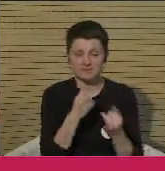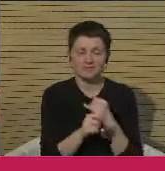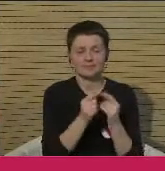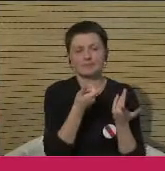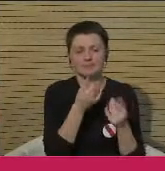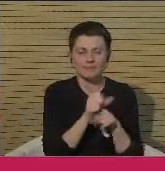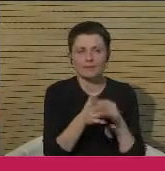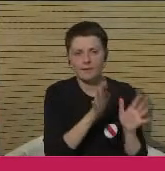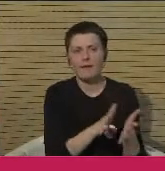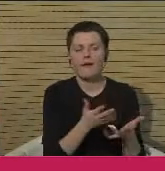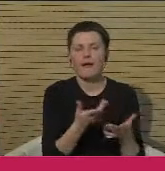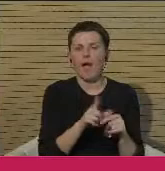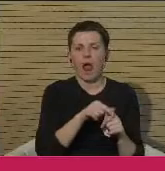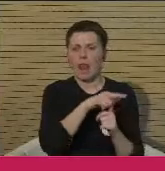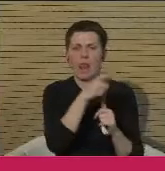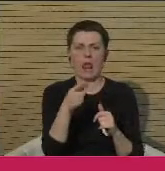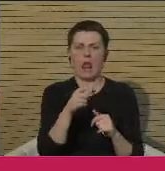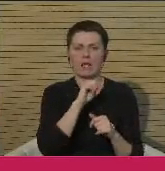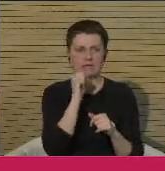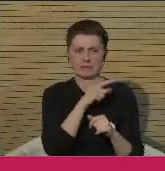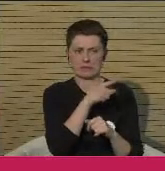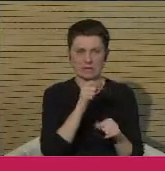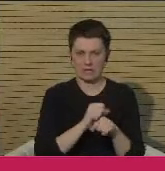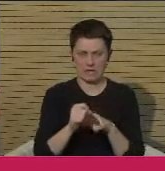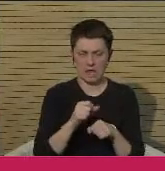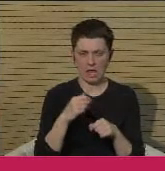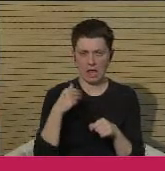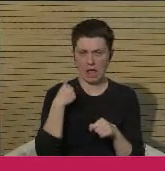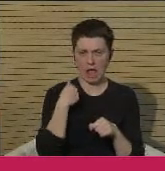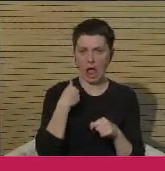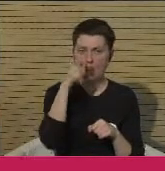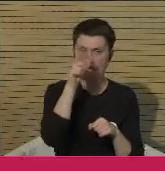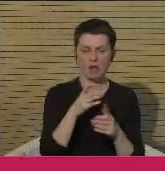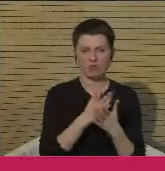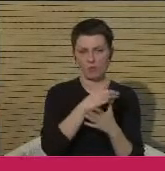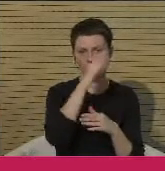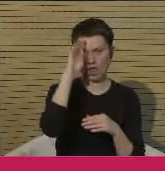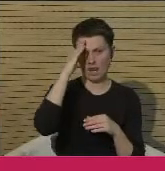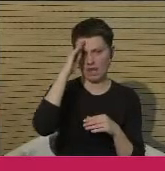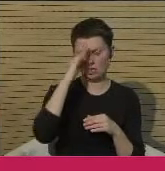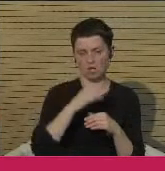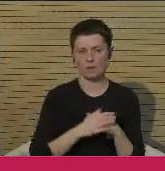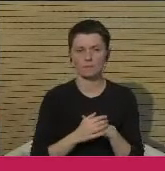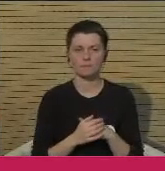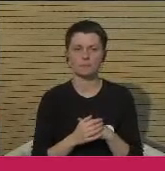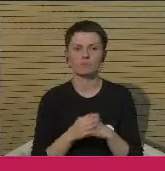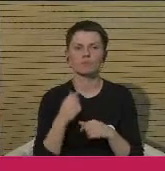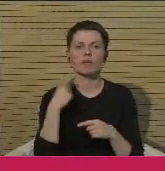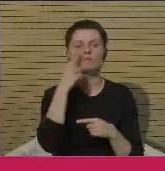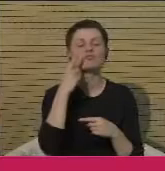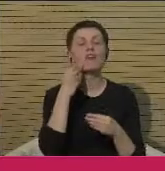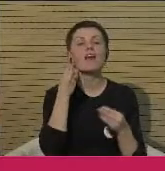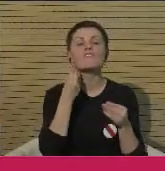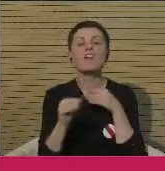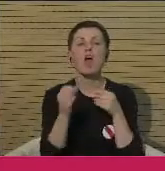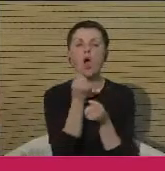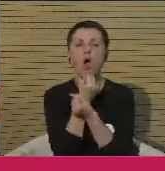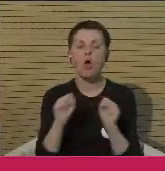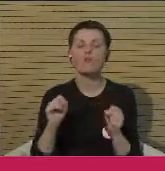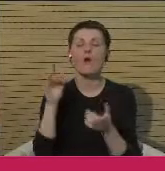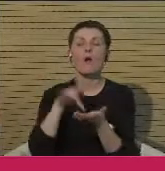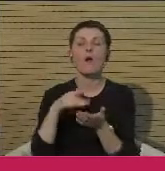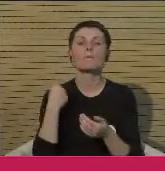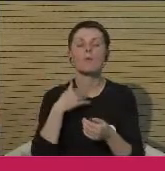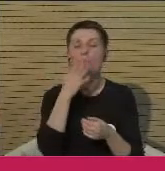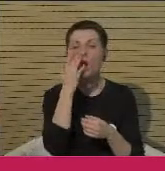Dublin, where they speak English, although they are not the English people, they feel Irish.